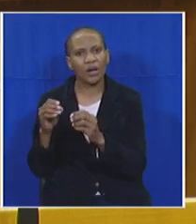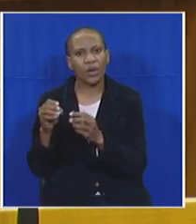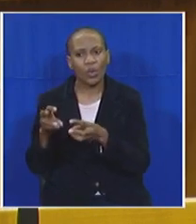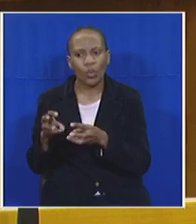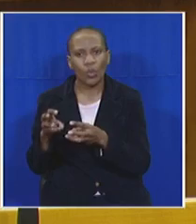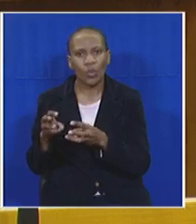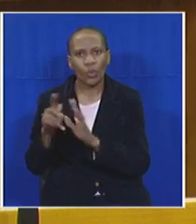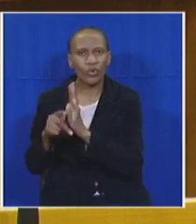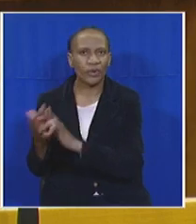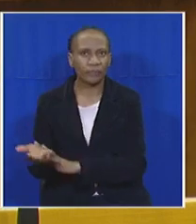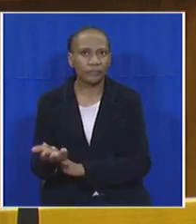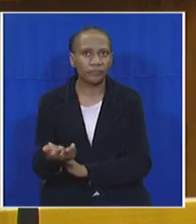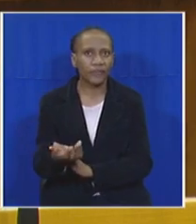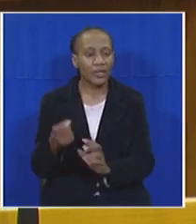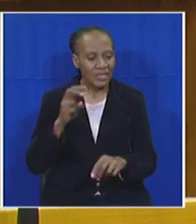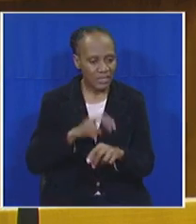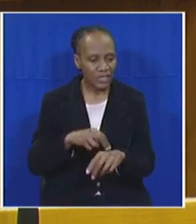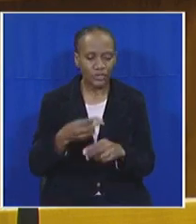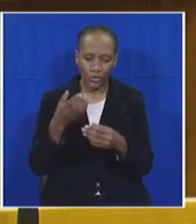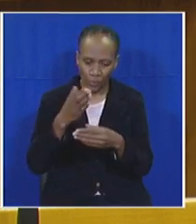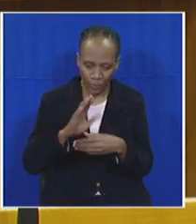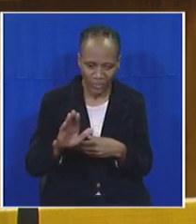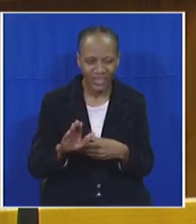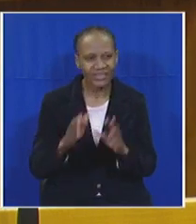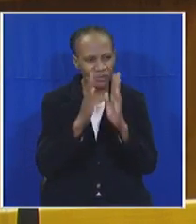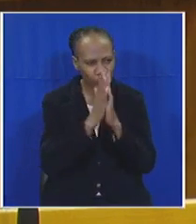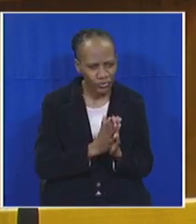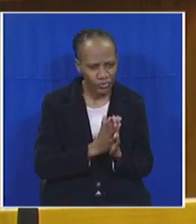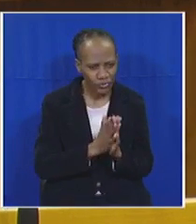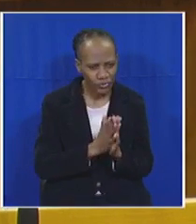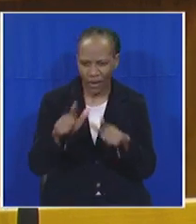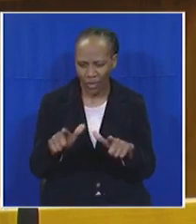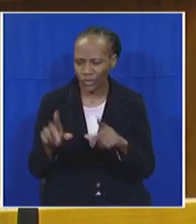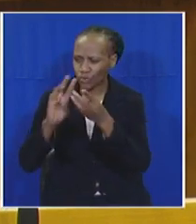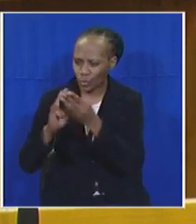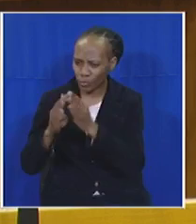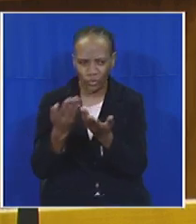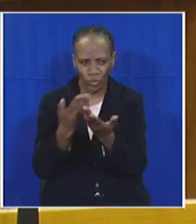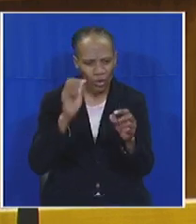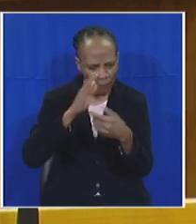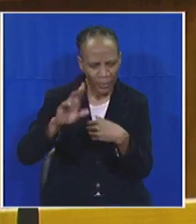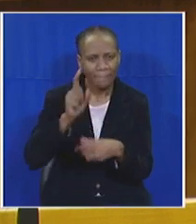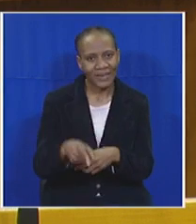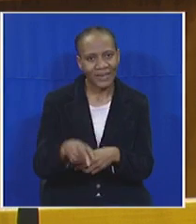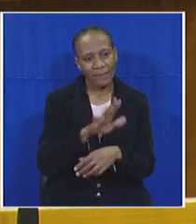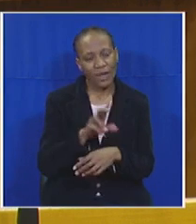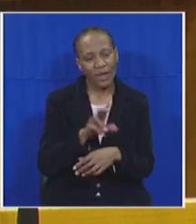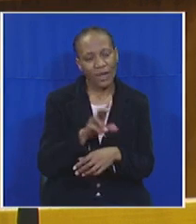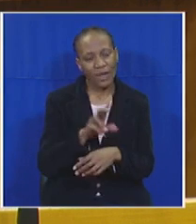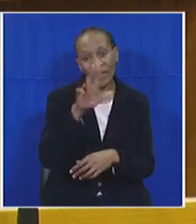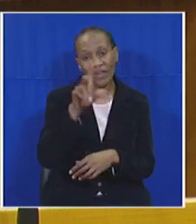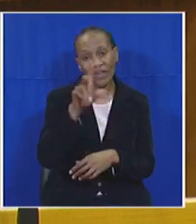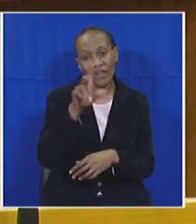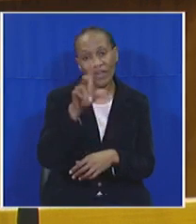the Promotion and Protection of the Rights of Cultural, Religious, and Linguistic Communities, about 251